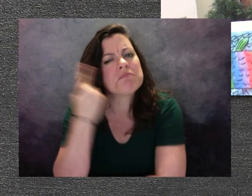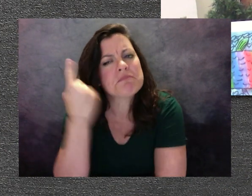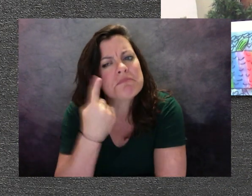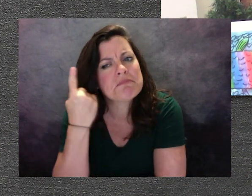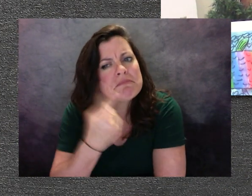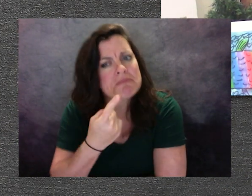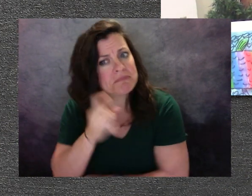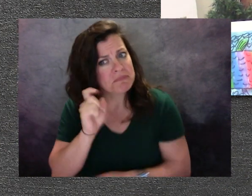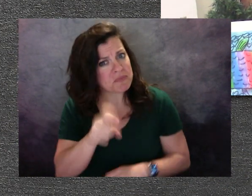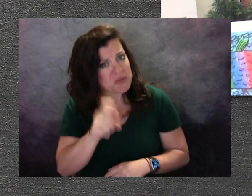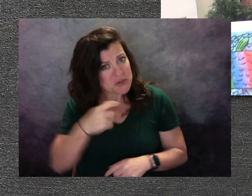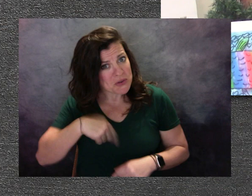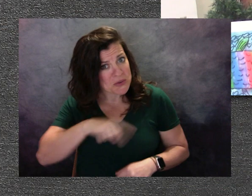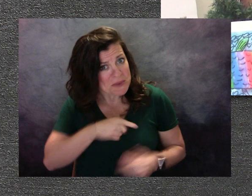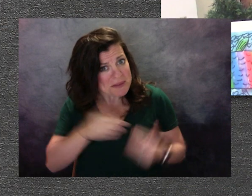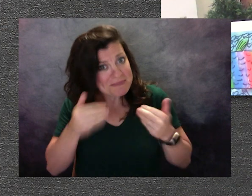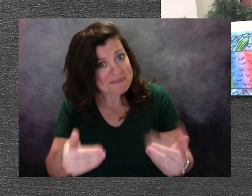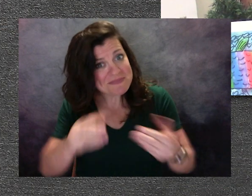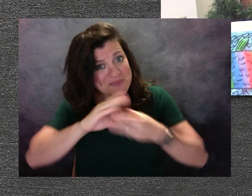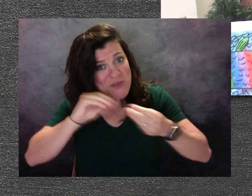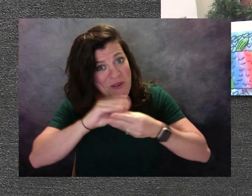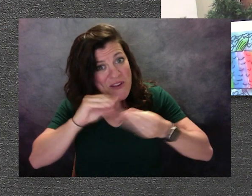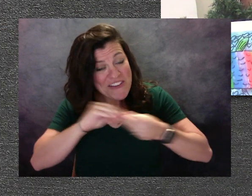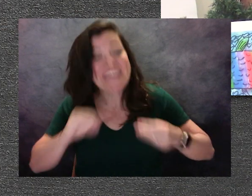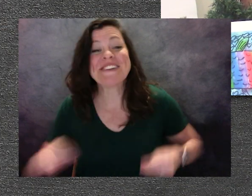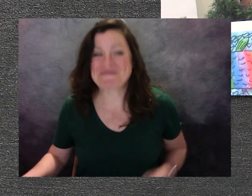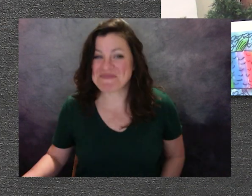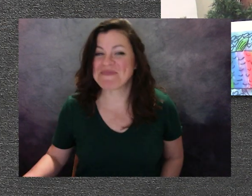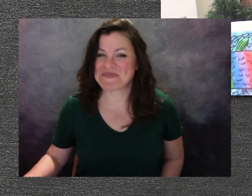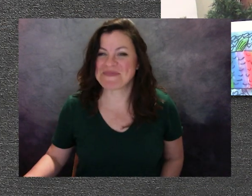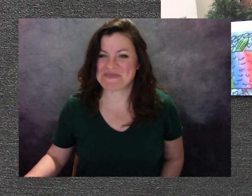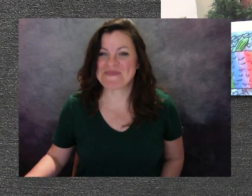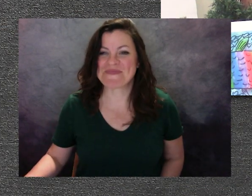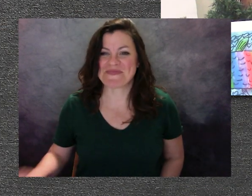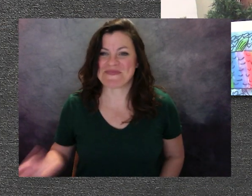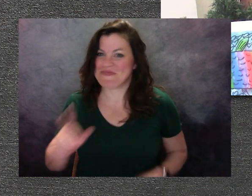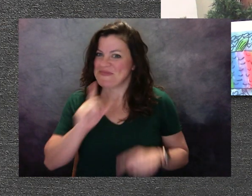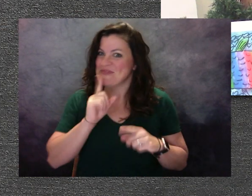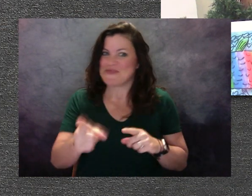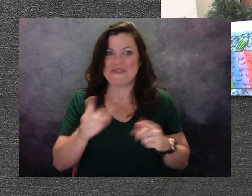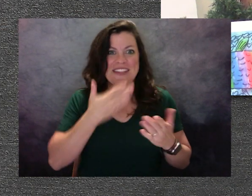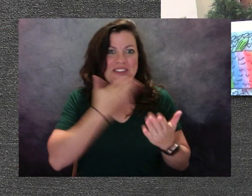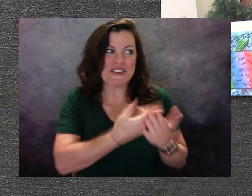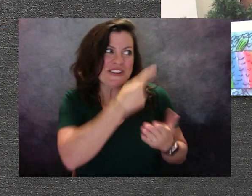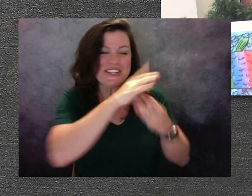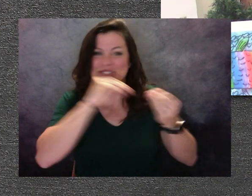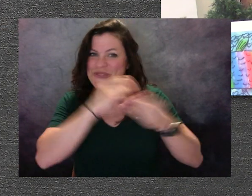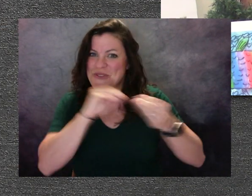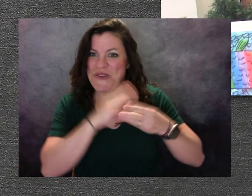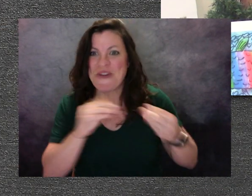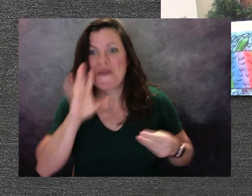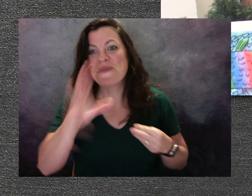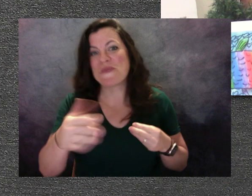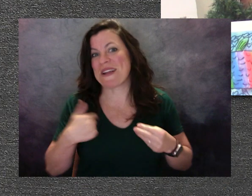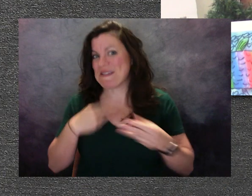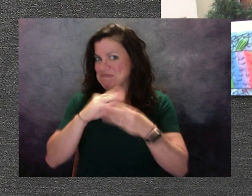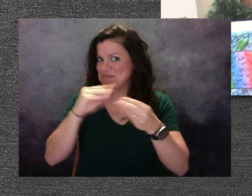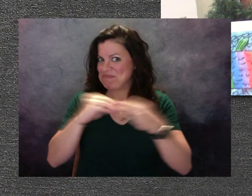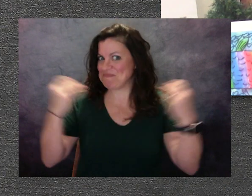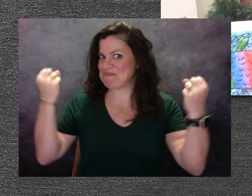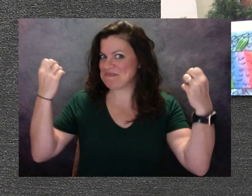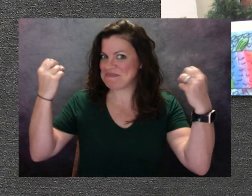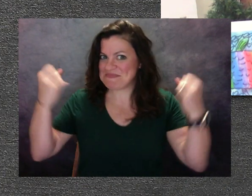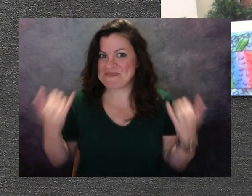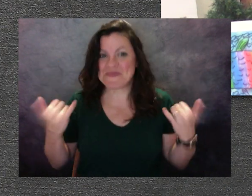have a really awesome story that I want to read to you today, friends. It's all about lakes, and we are gonna